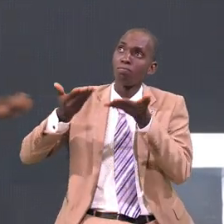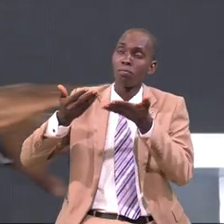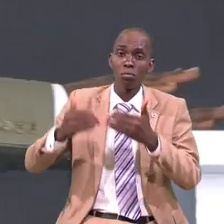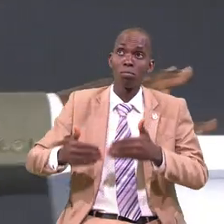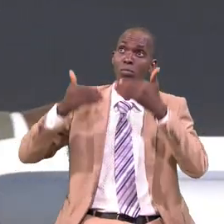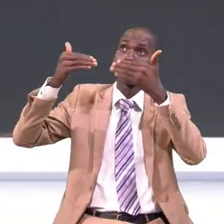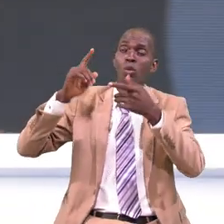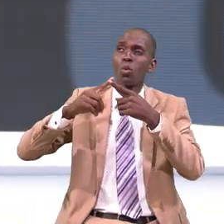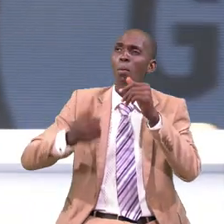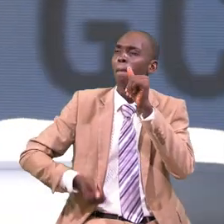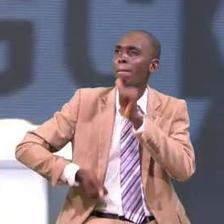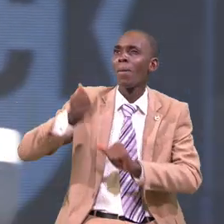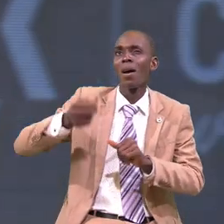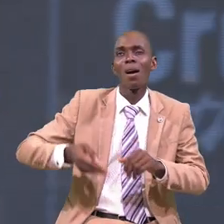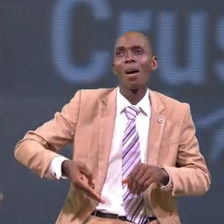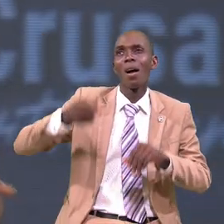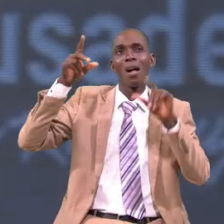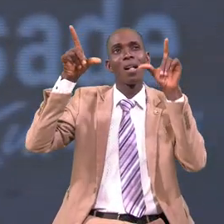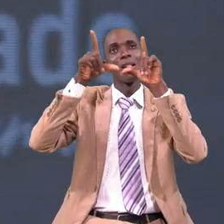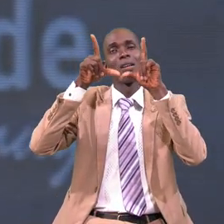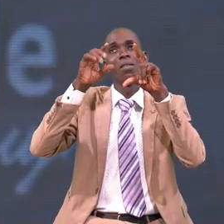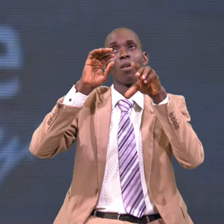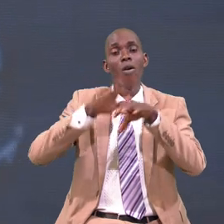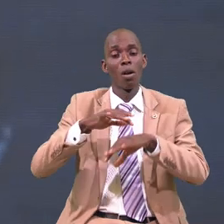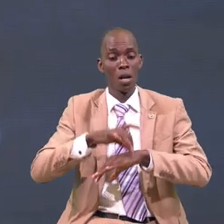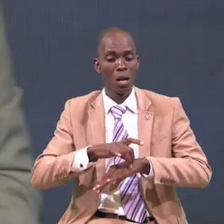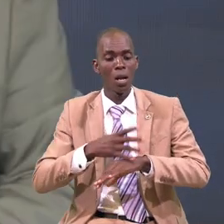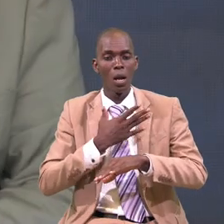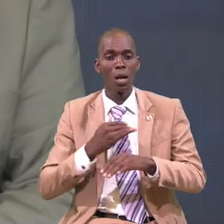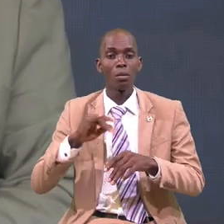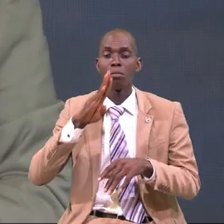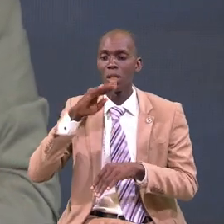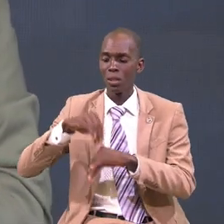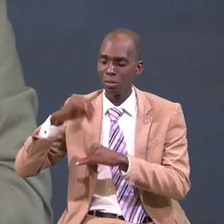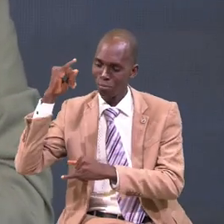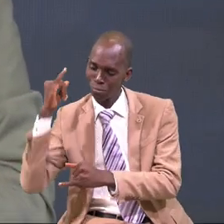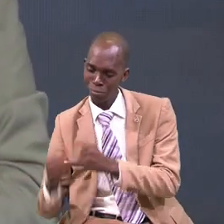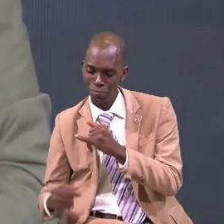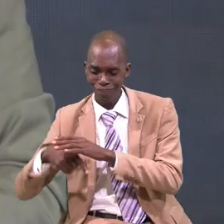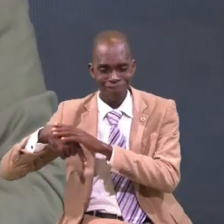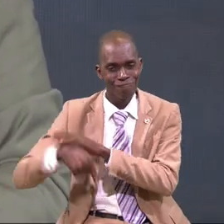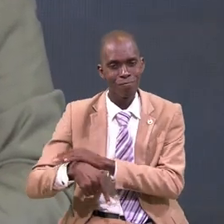earth and to get me to the lowest level in hell?